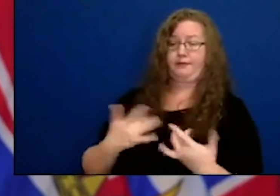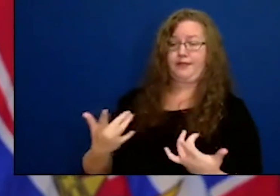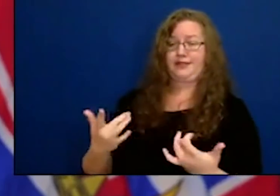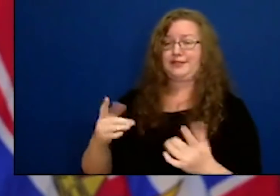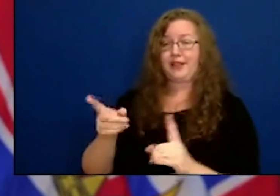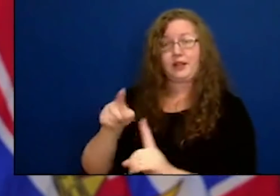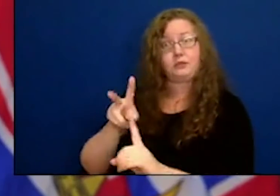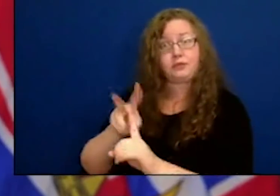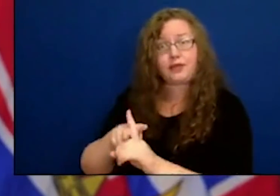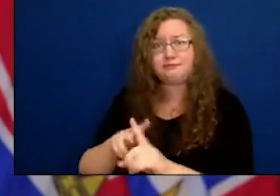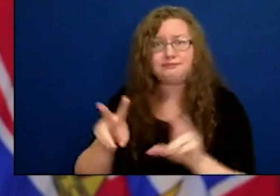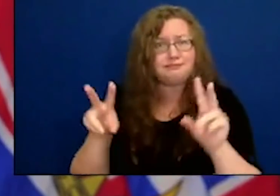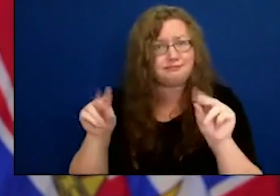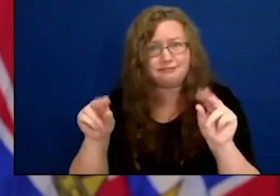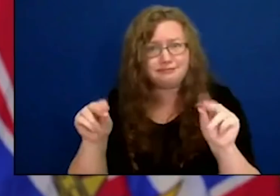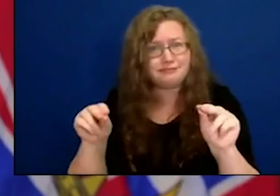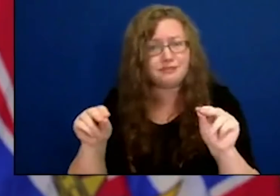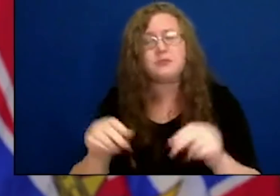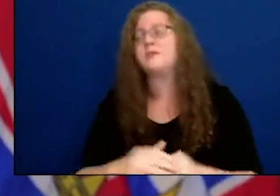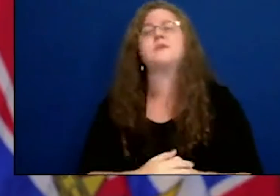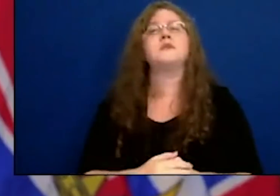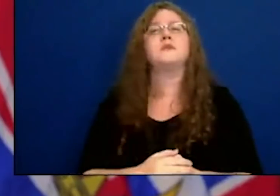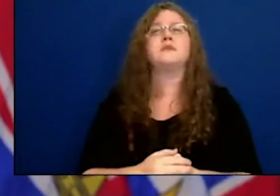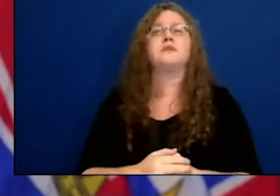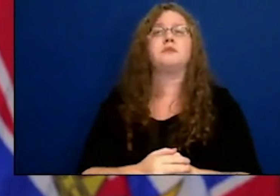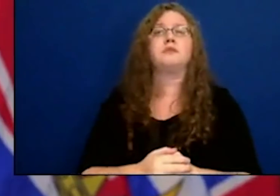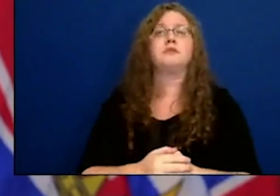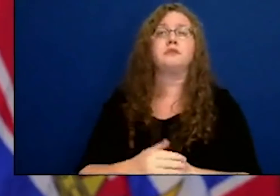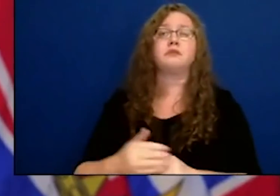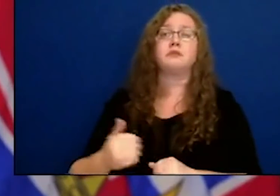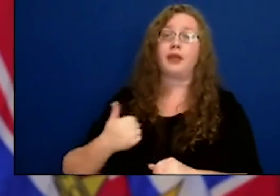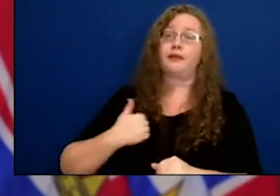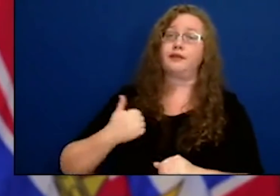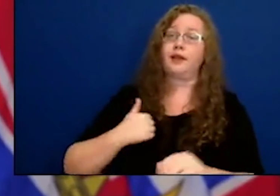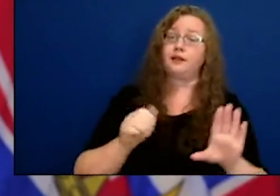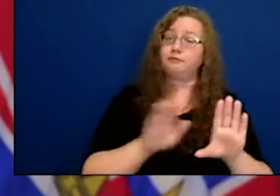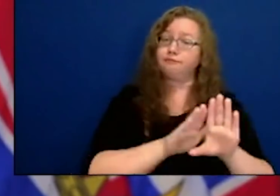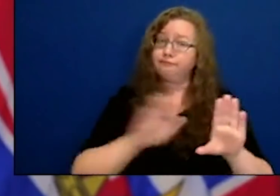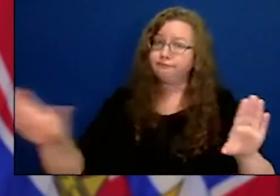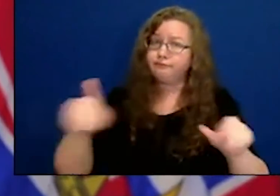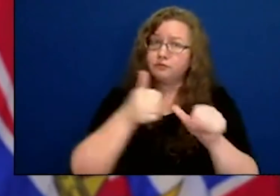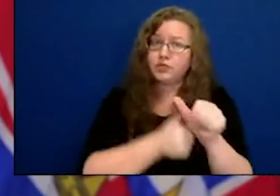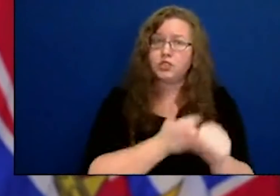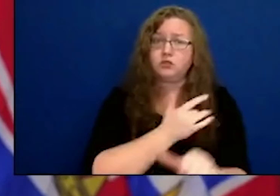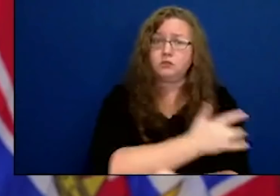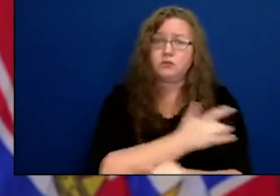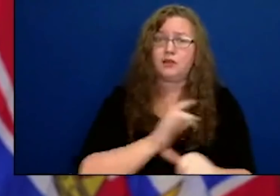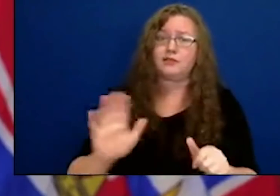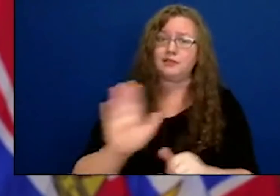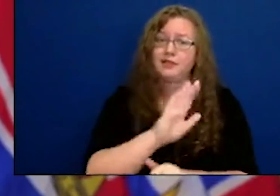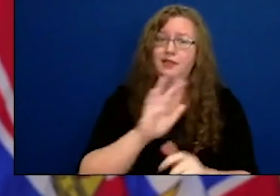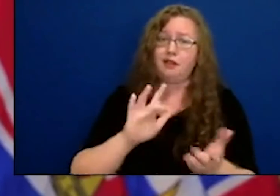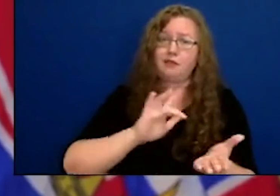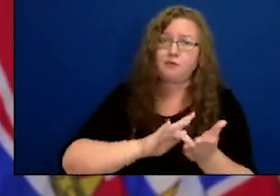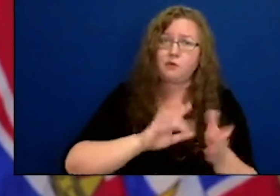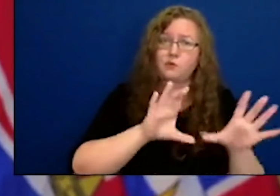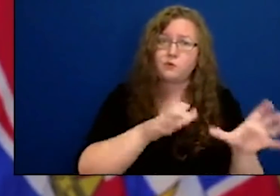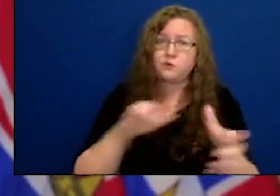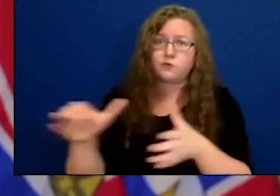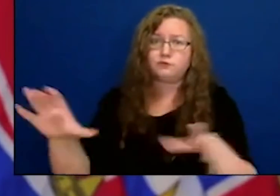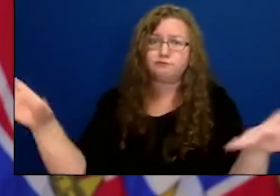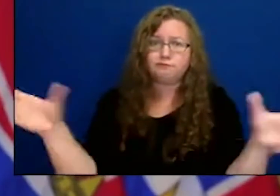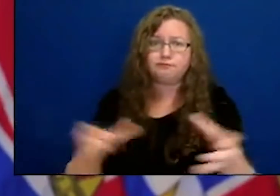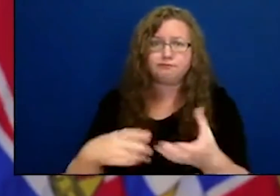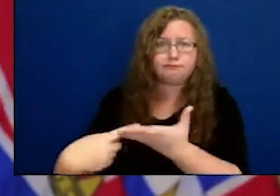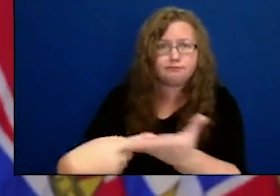that, and we're having discussions nationally. I think it is a way to try and make things flow more